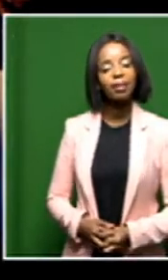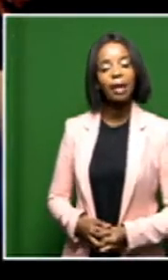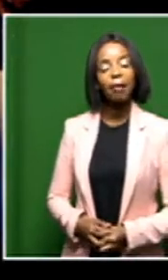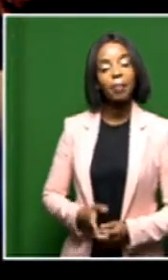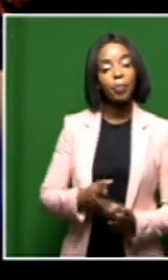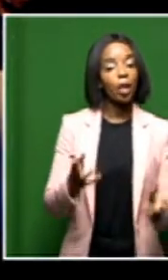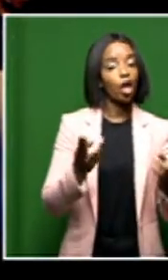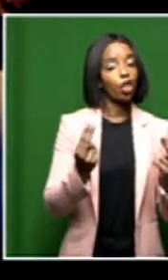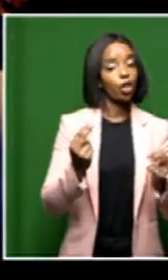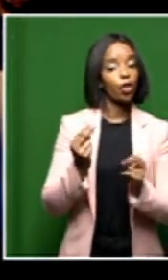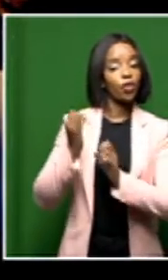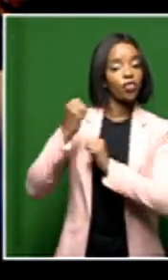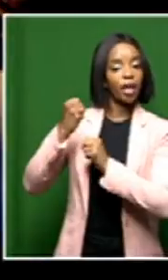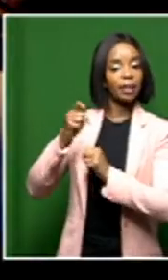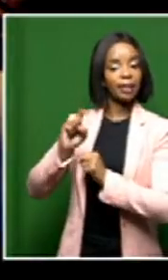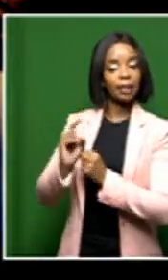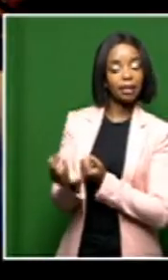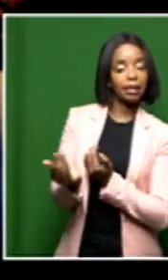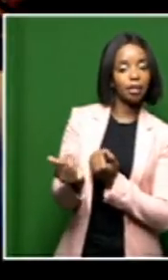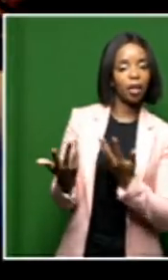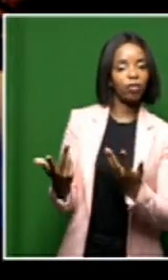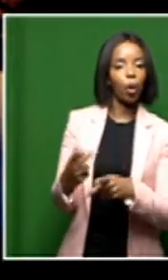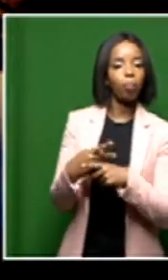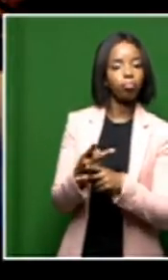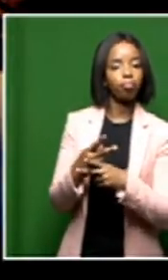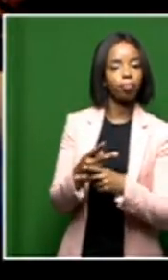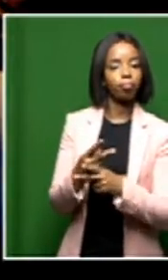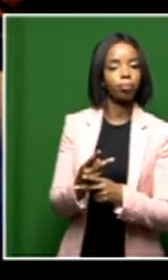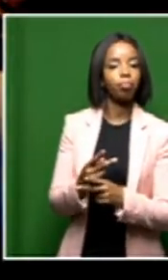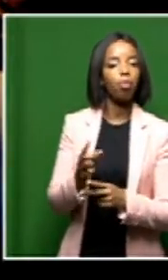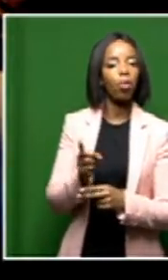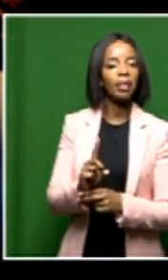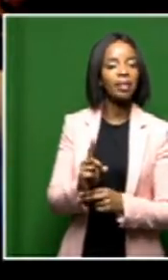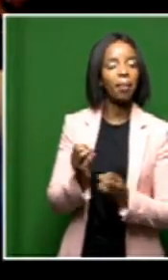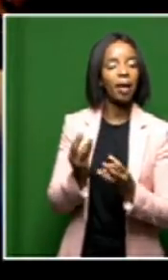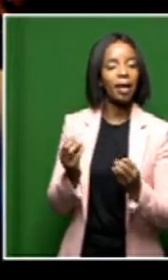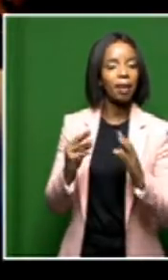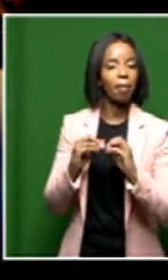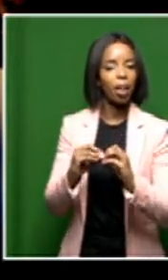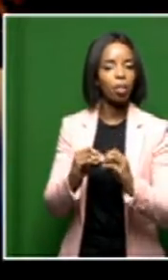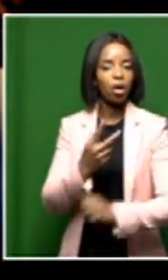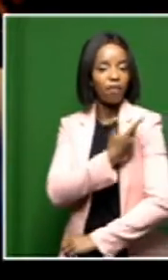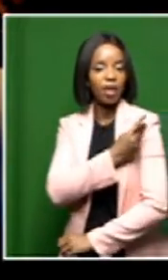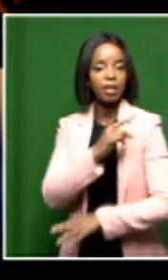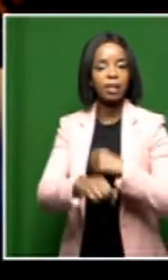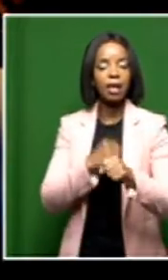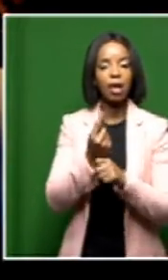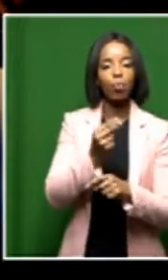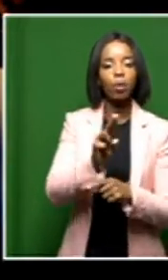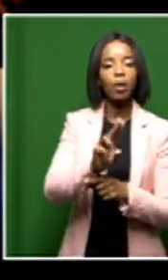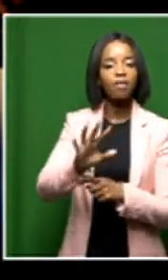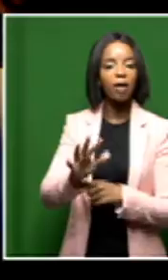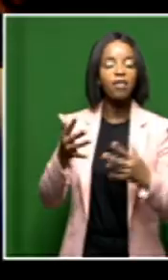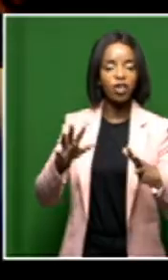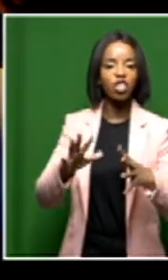Well, a new factory that is expected to produce 1 billion doses of vaccines annually by 2025 has been launched in Cape Town. It is